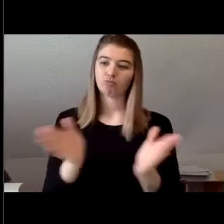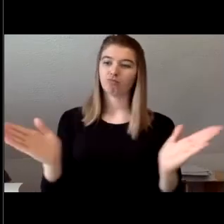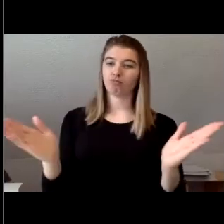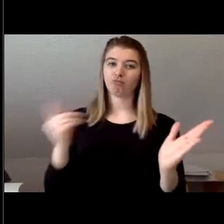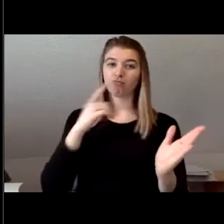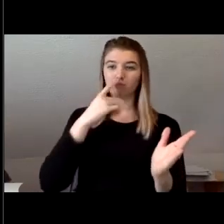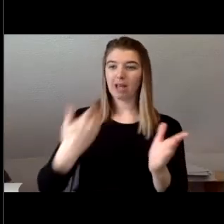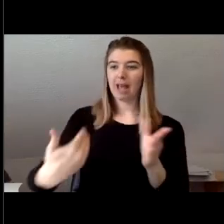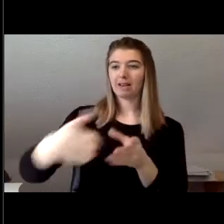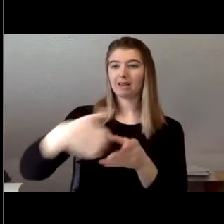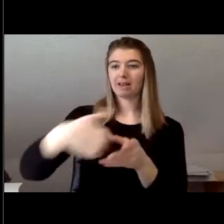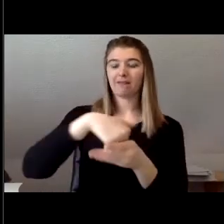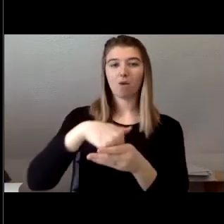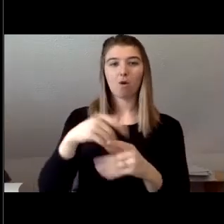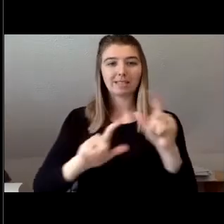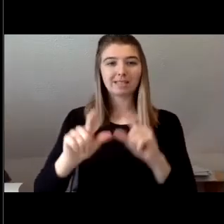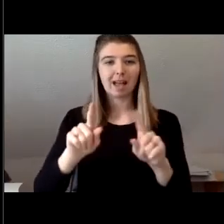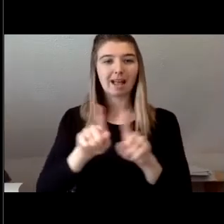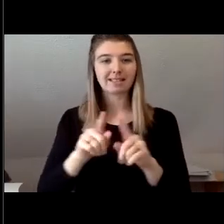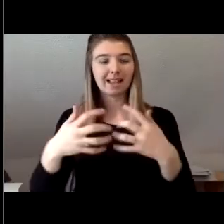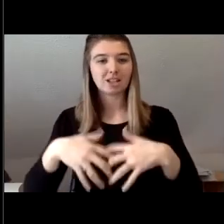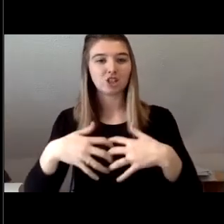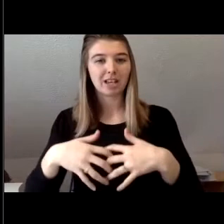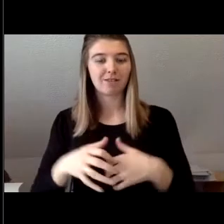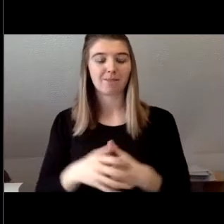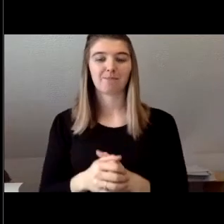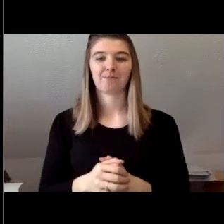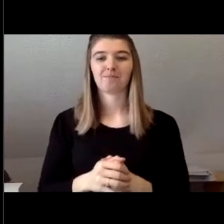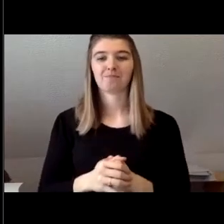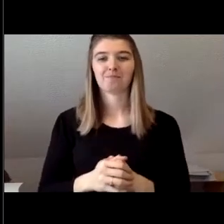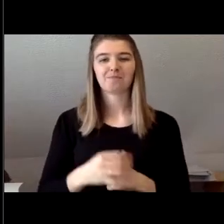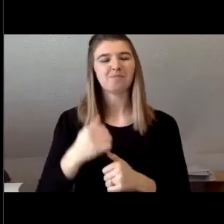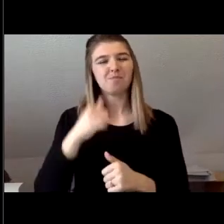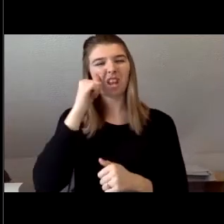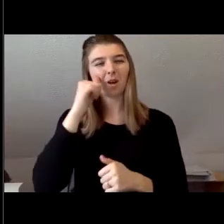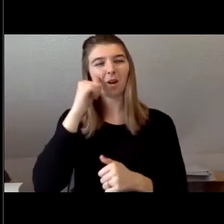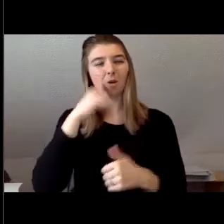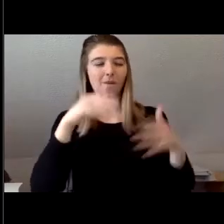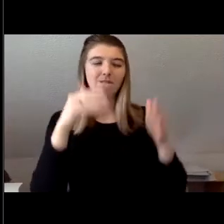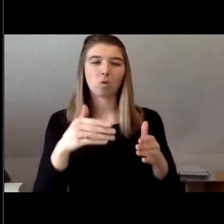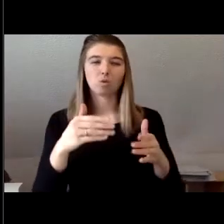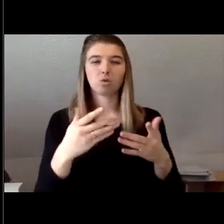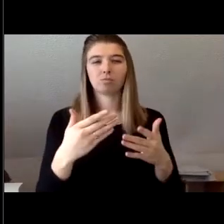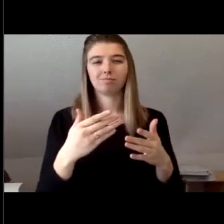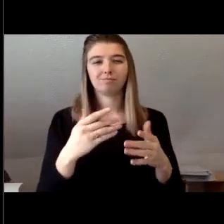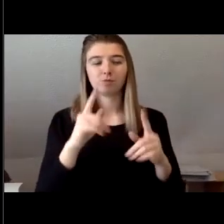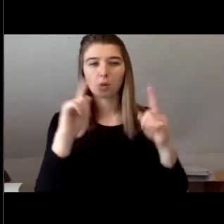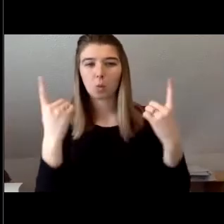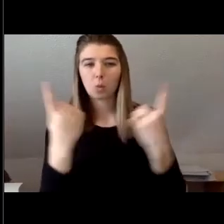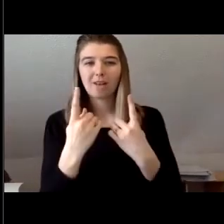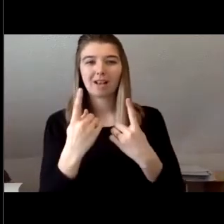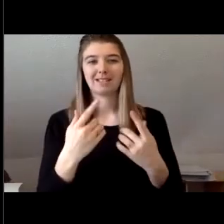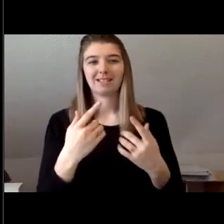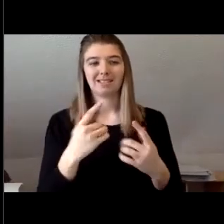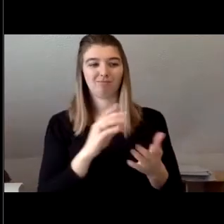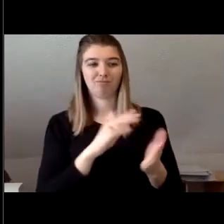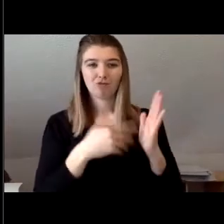I've focused a lot on university and college programs, but we know that career paths are often decided much earlier in